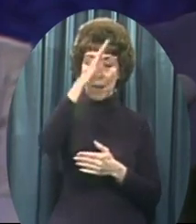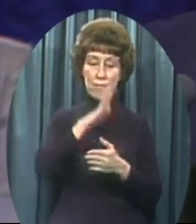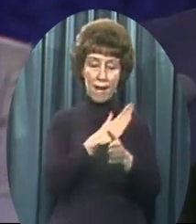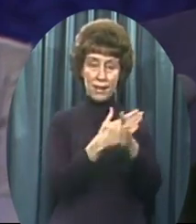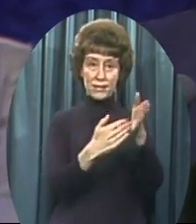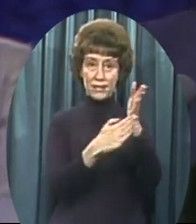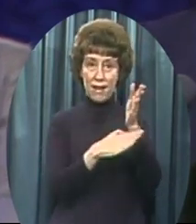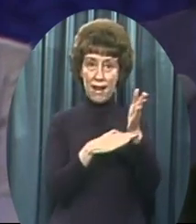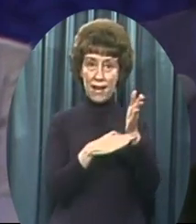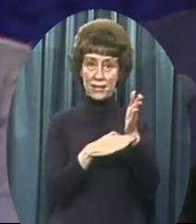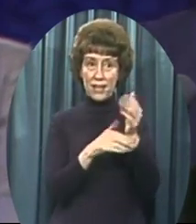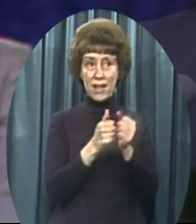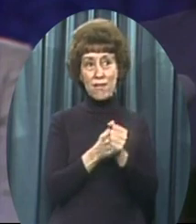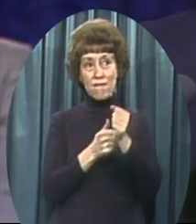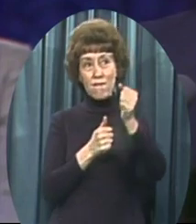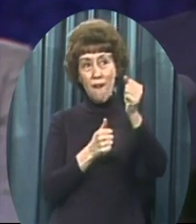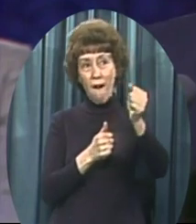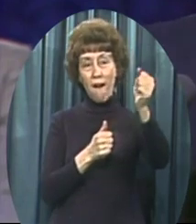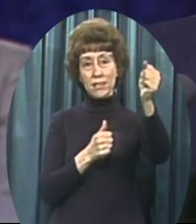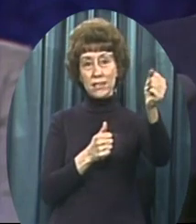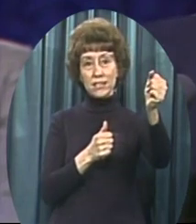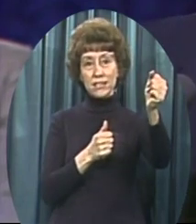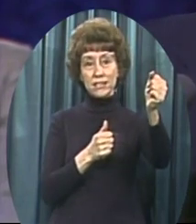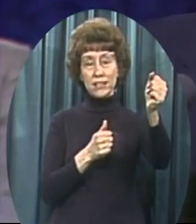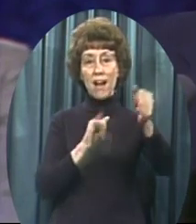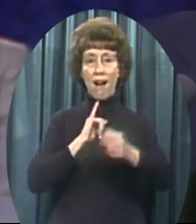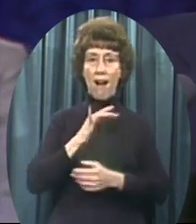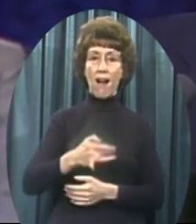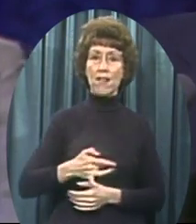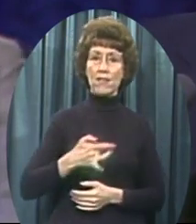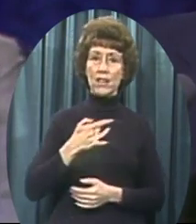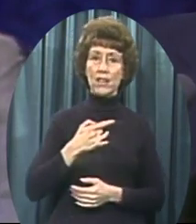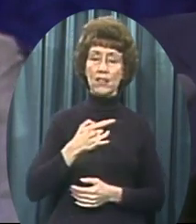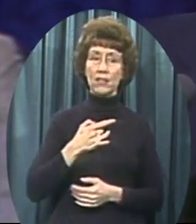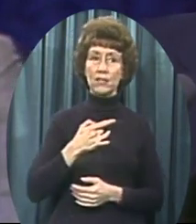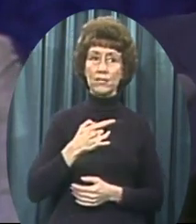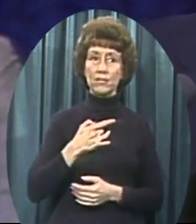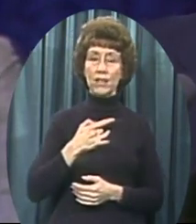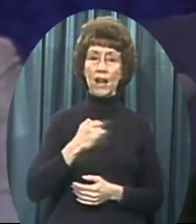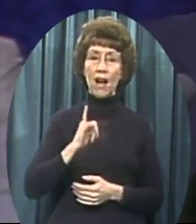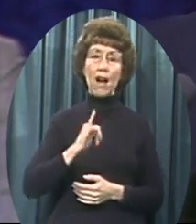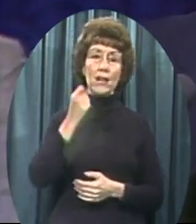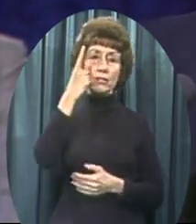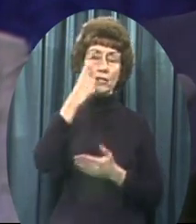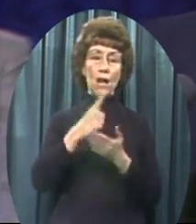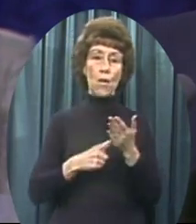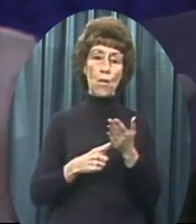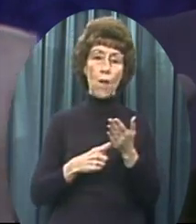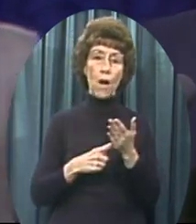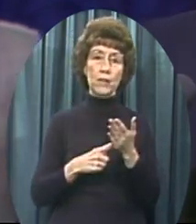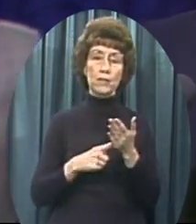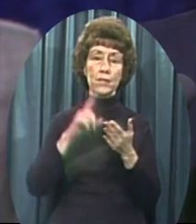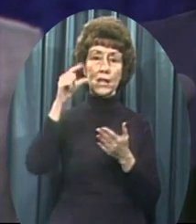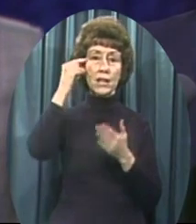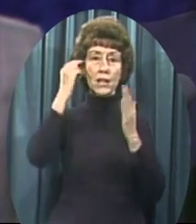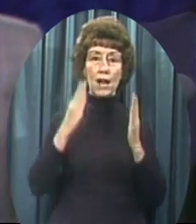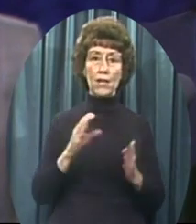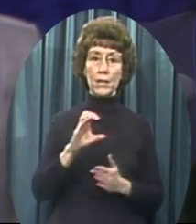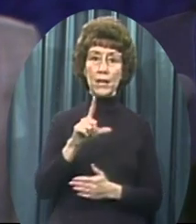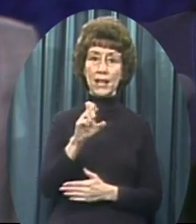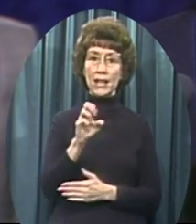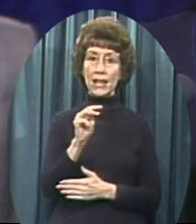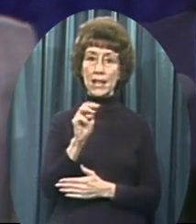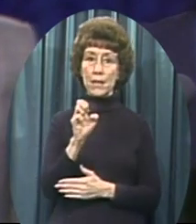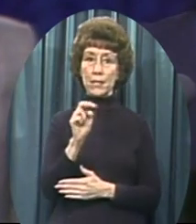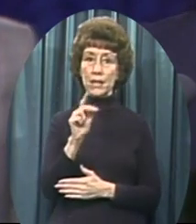I think I sense what Governor Clement so nobly said, a moving of